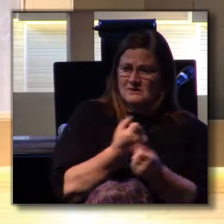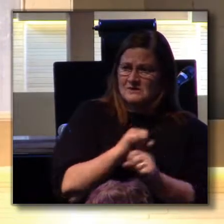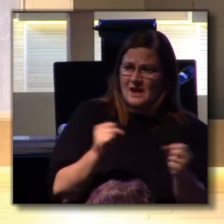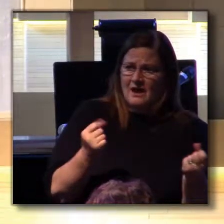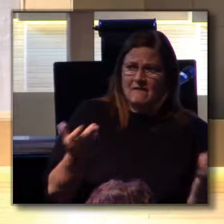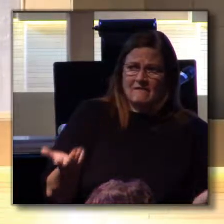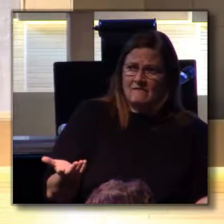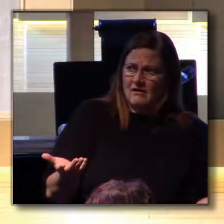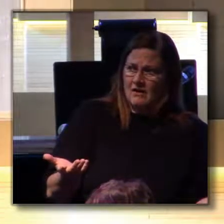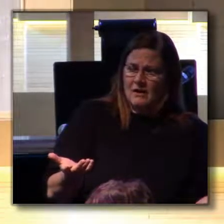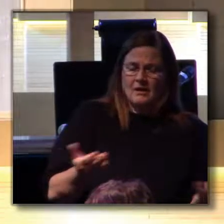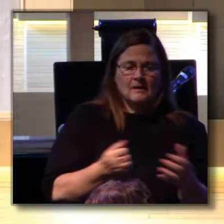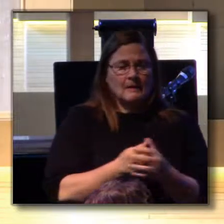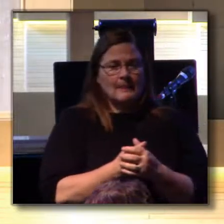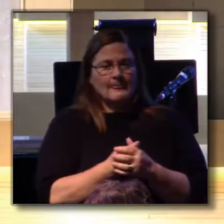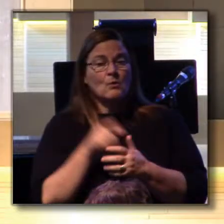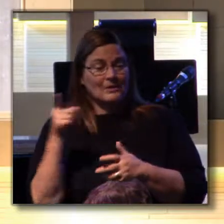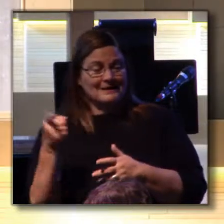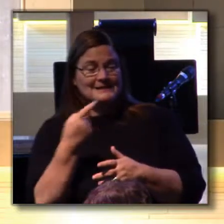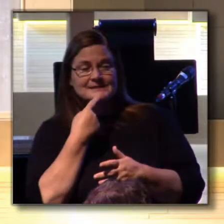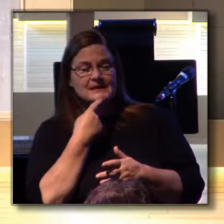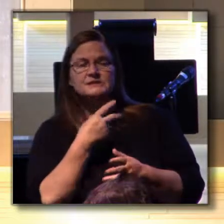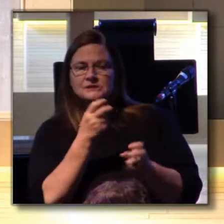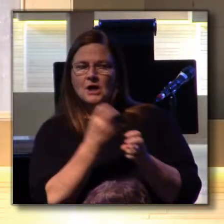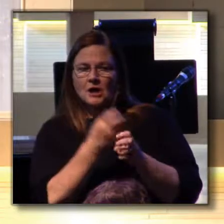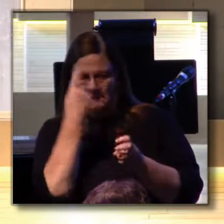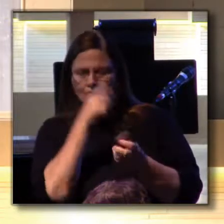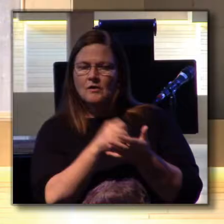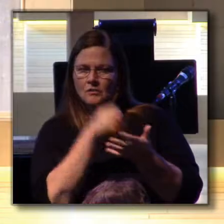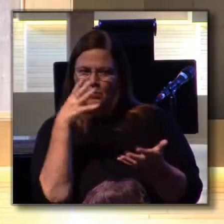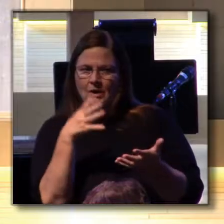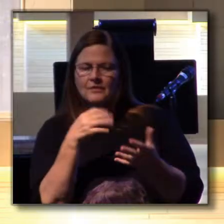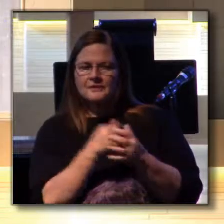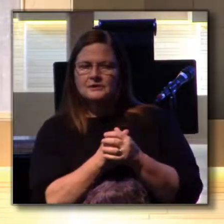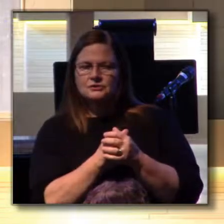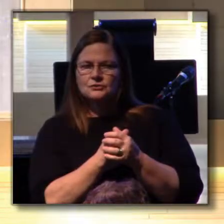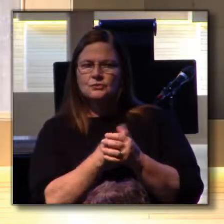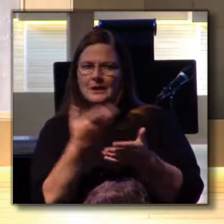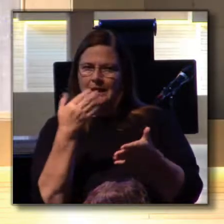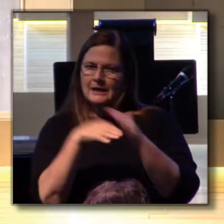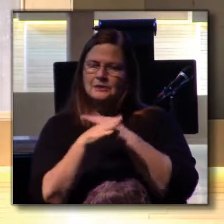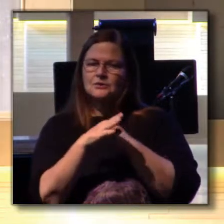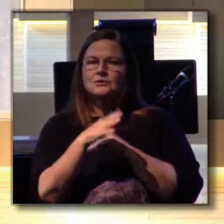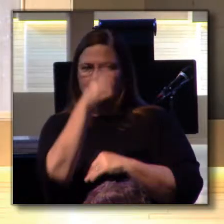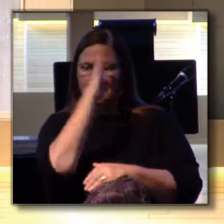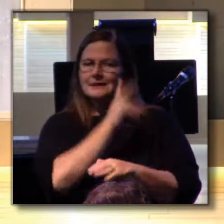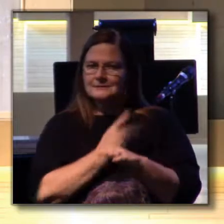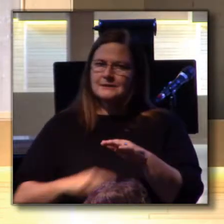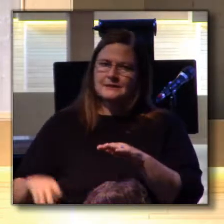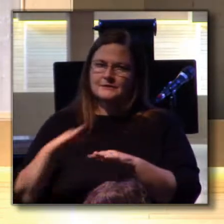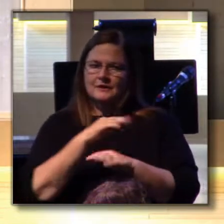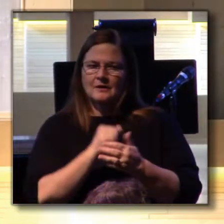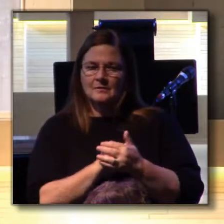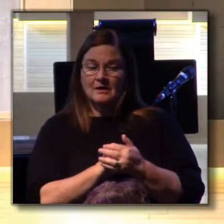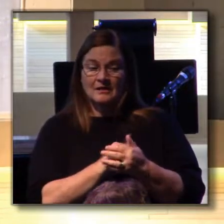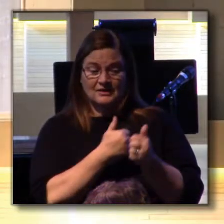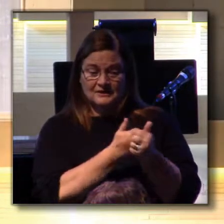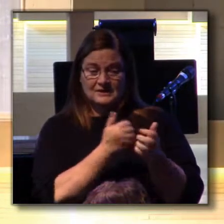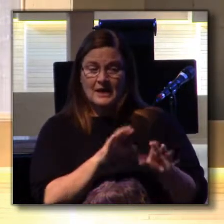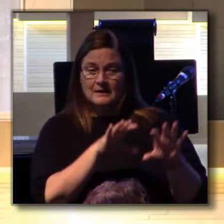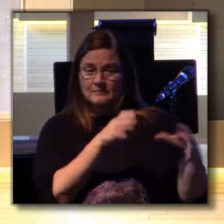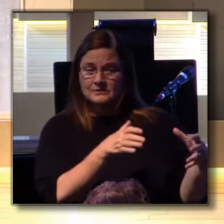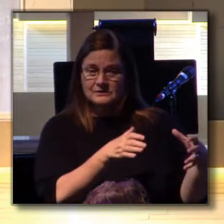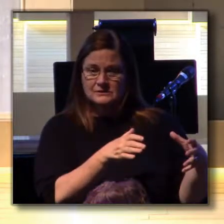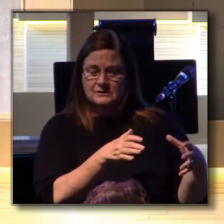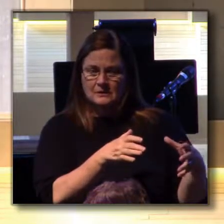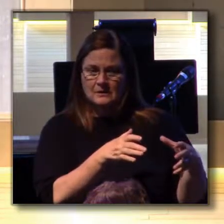for those who are wealthy to enter the kingdom of God. The disciples were amazed at his words. Why were they amazed at his words? Well, in